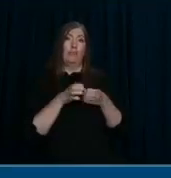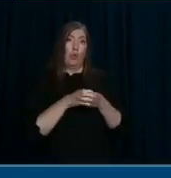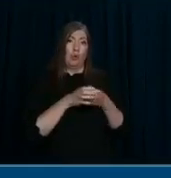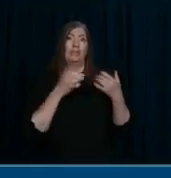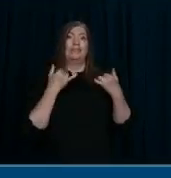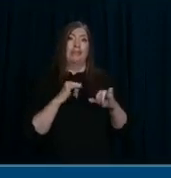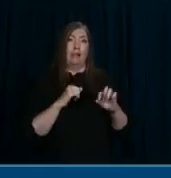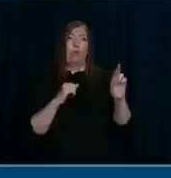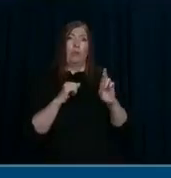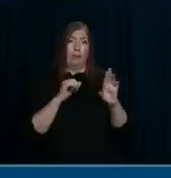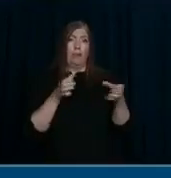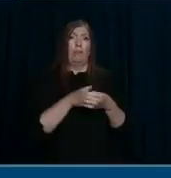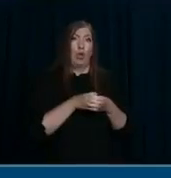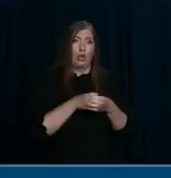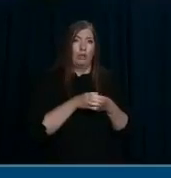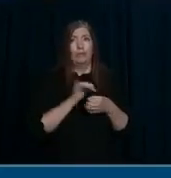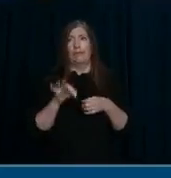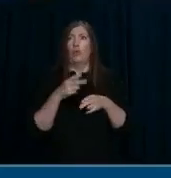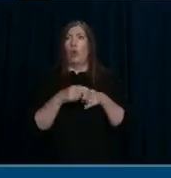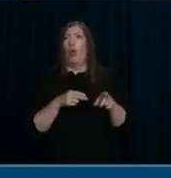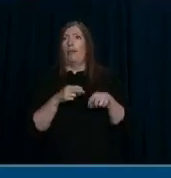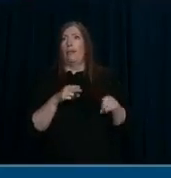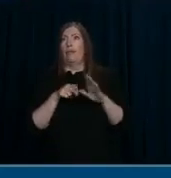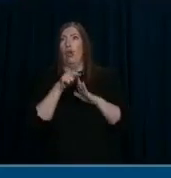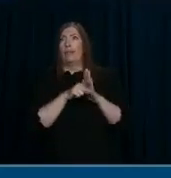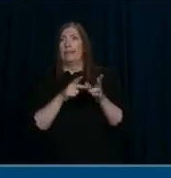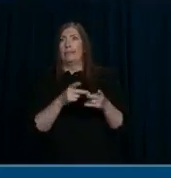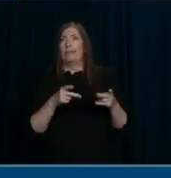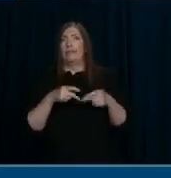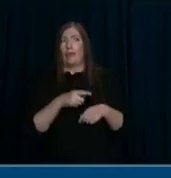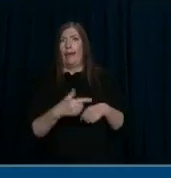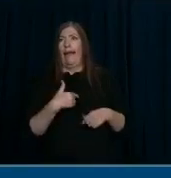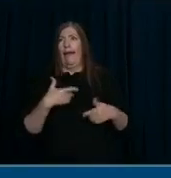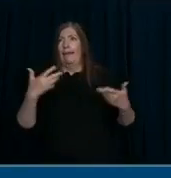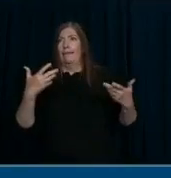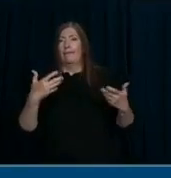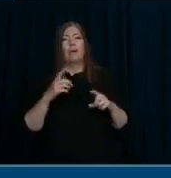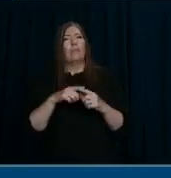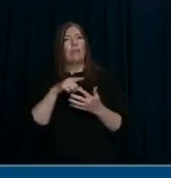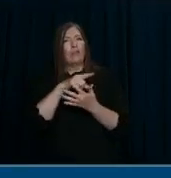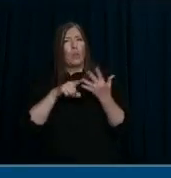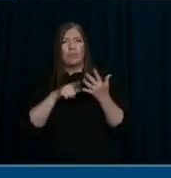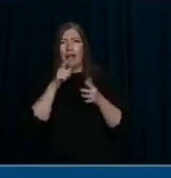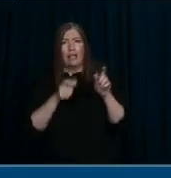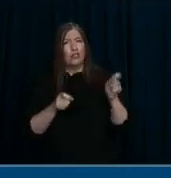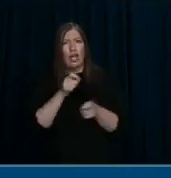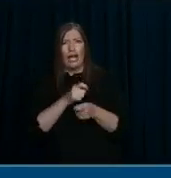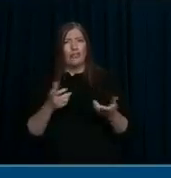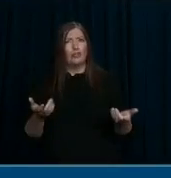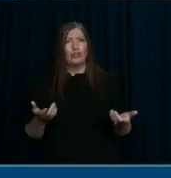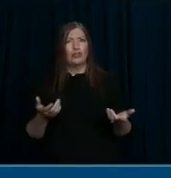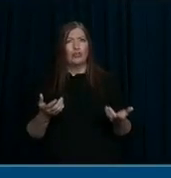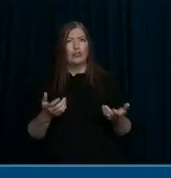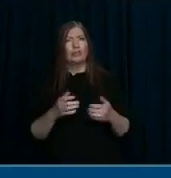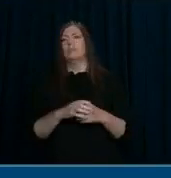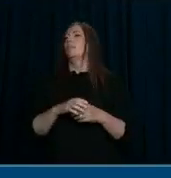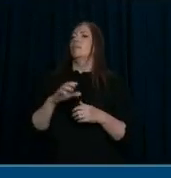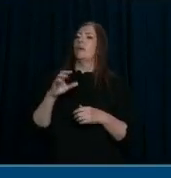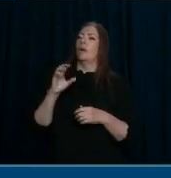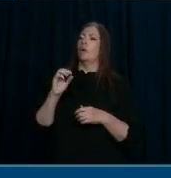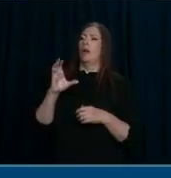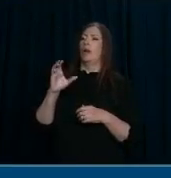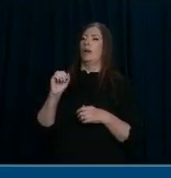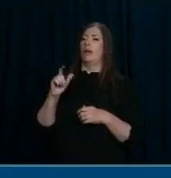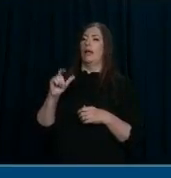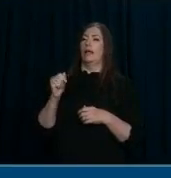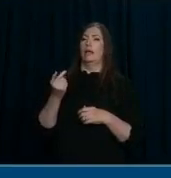Party, and their, if you can call them any policy positions that they have, those have not changed. Mr. O'Callaghan. So for